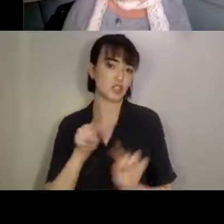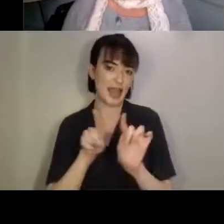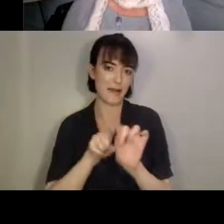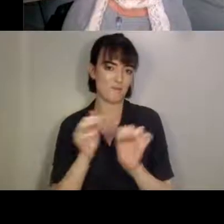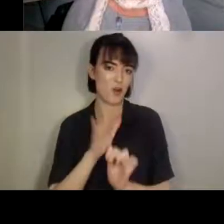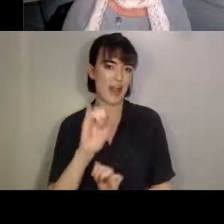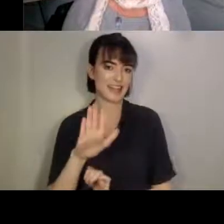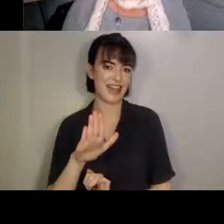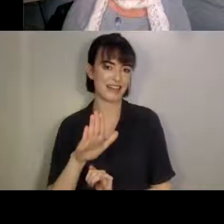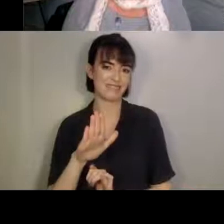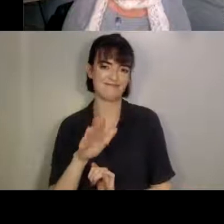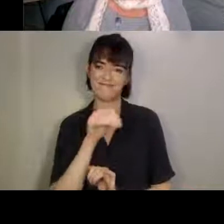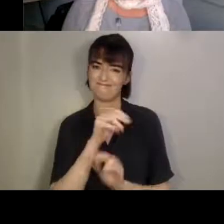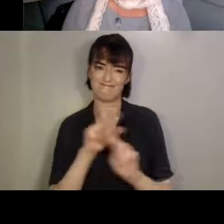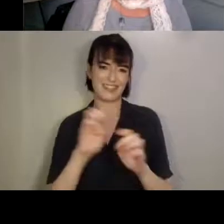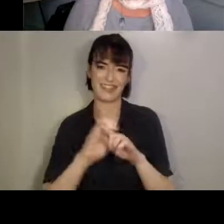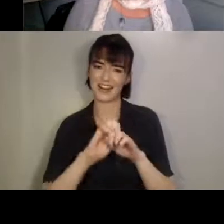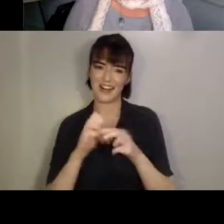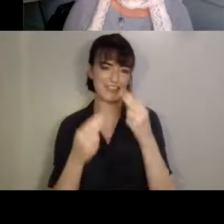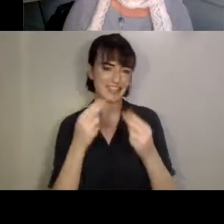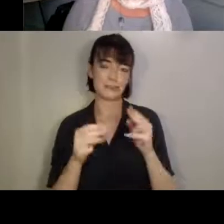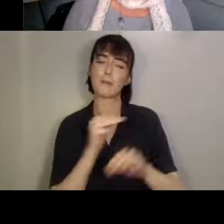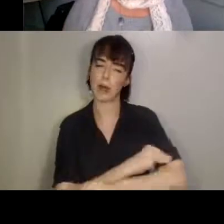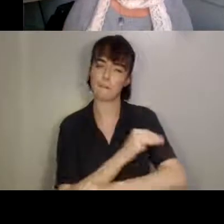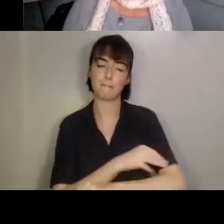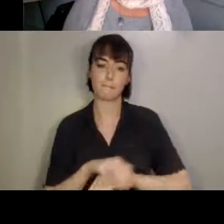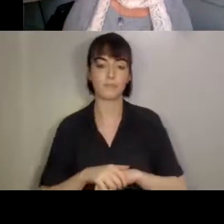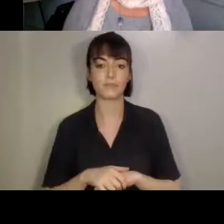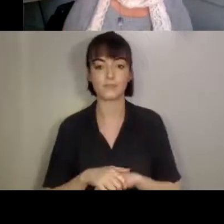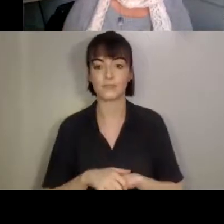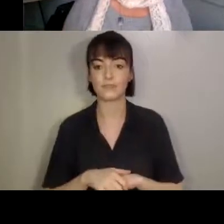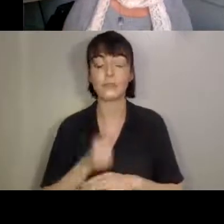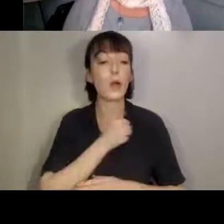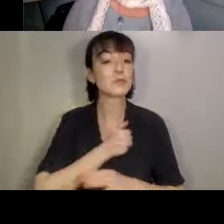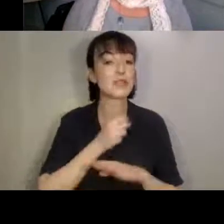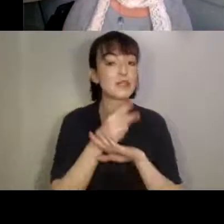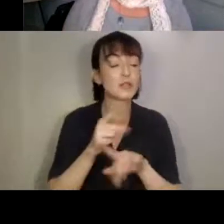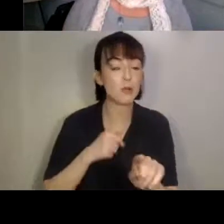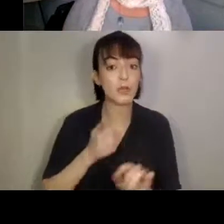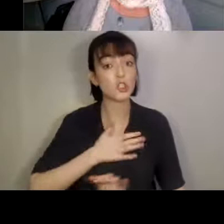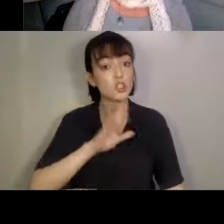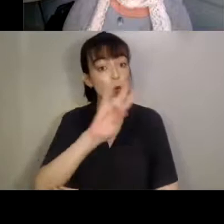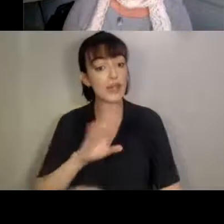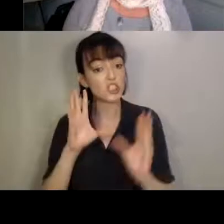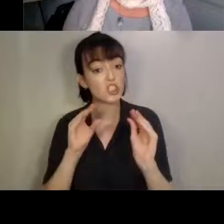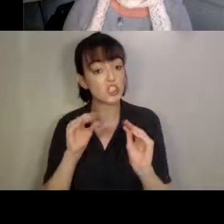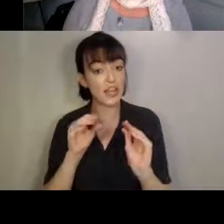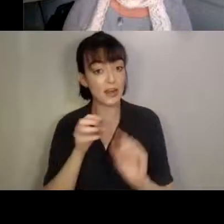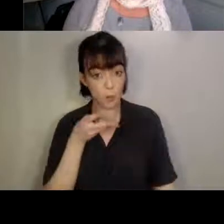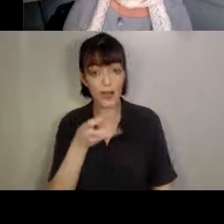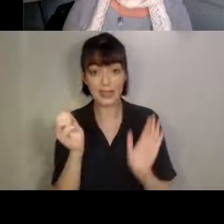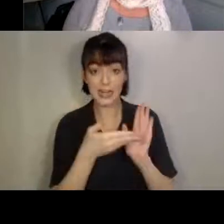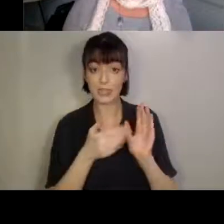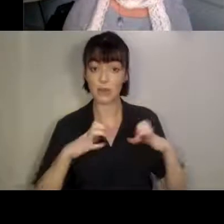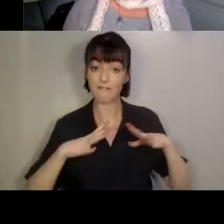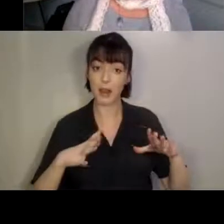Language, and that is a problem. Ros, sorry to interrupt. It's yes. Elizabeth. I've just had a question in the chat. Will the slides be available